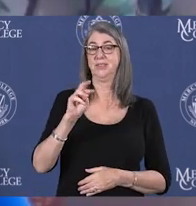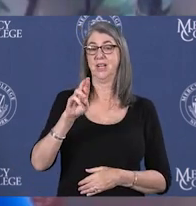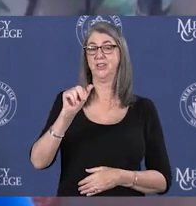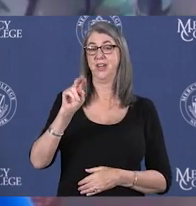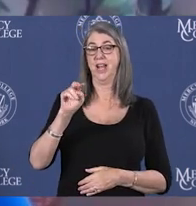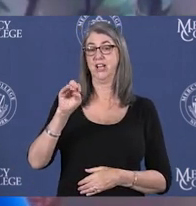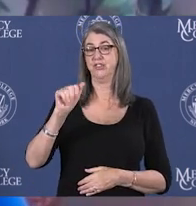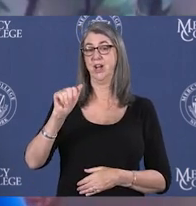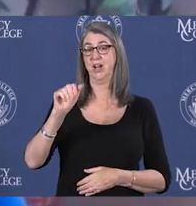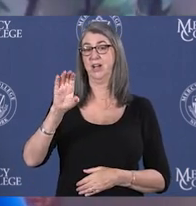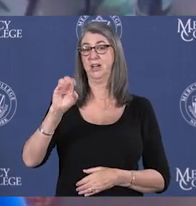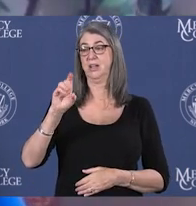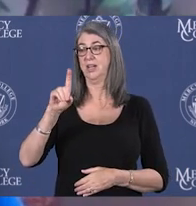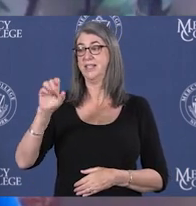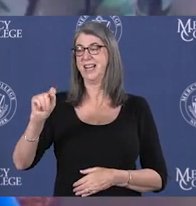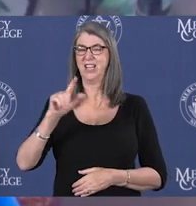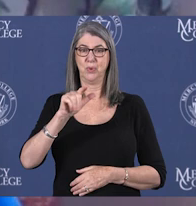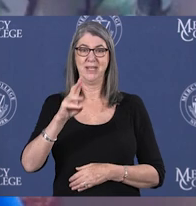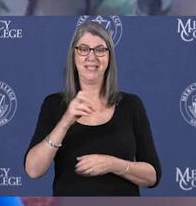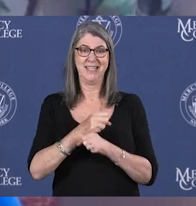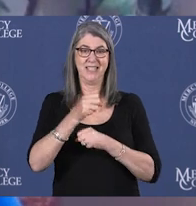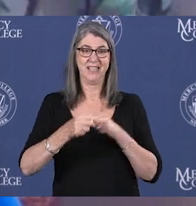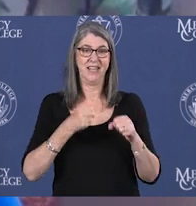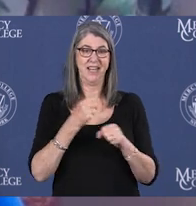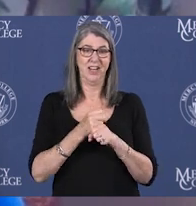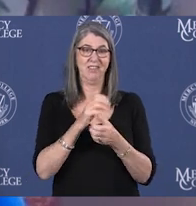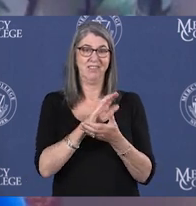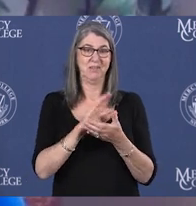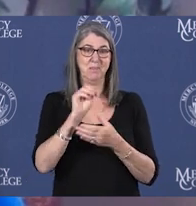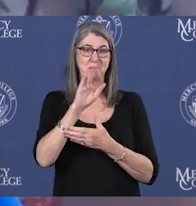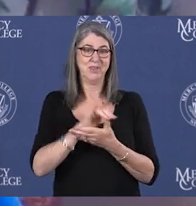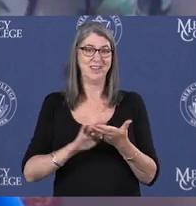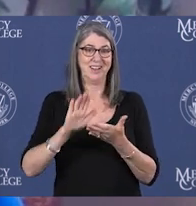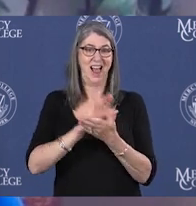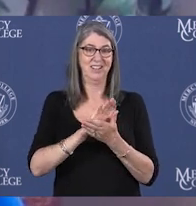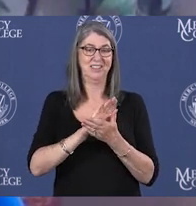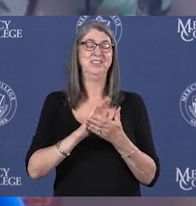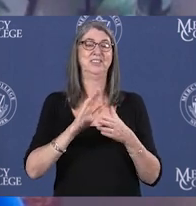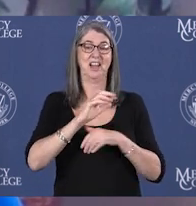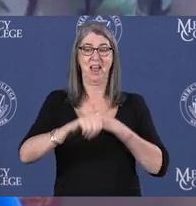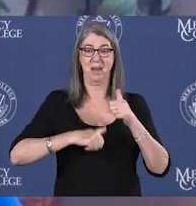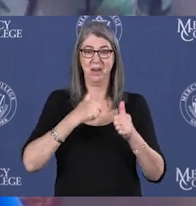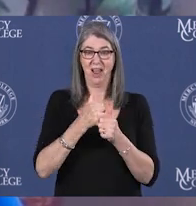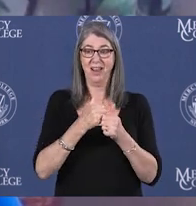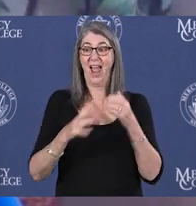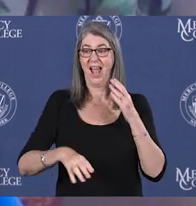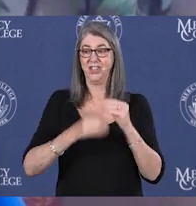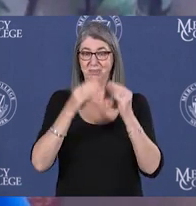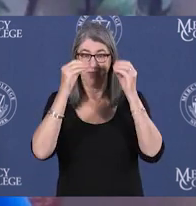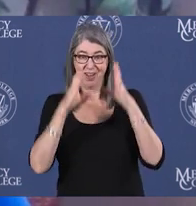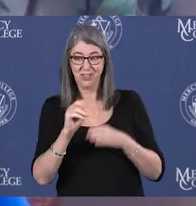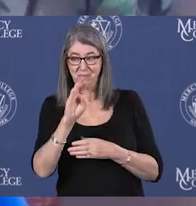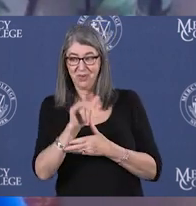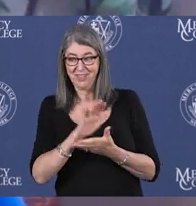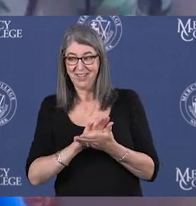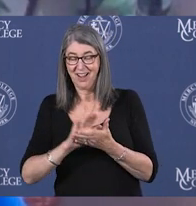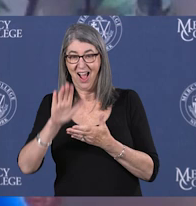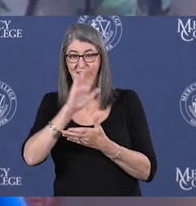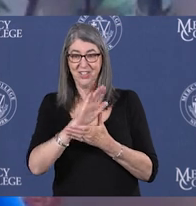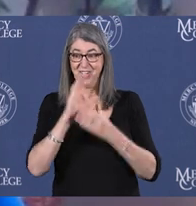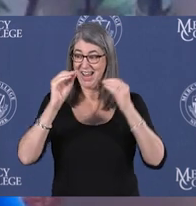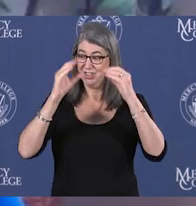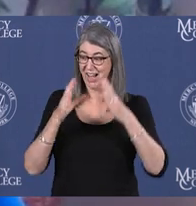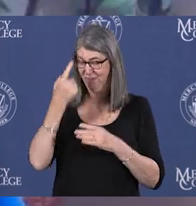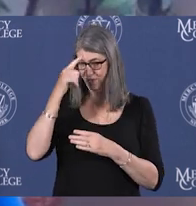Caudet, a 26-year Mercy College alumna, an adjunct professor at Mercy College, an educator